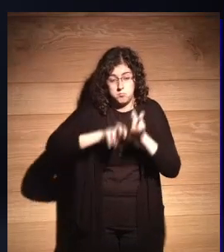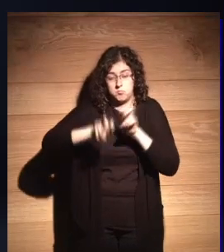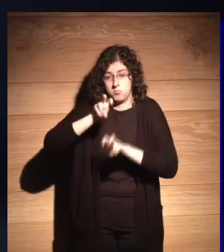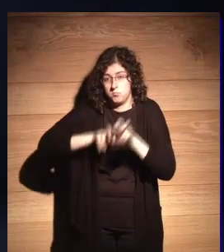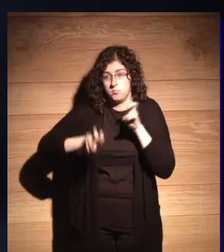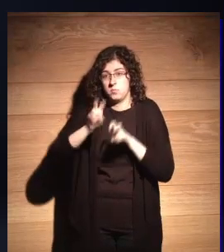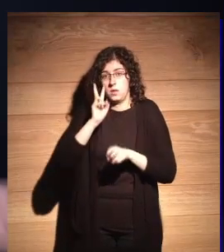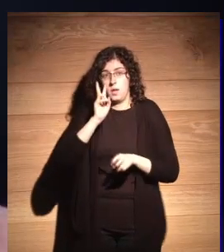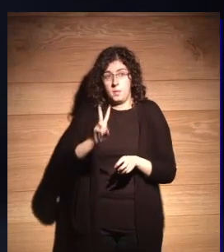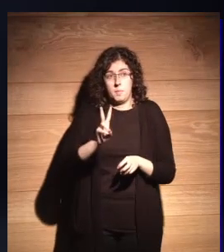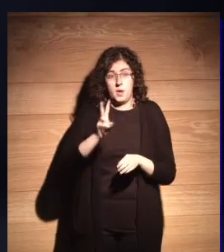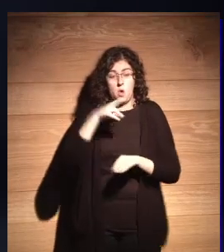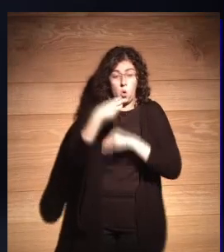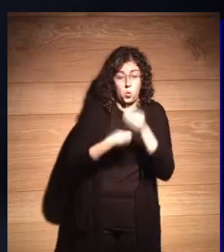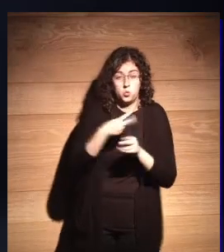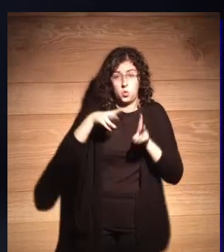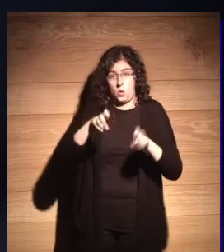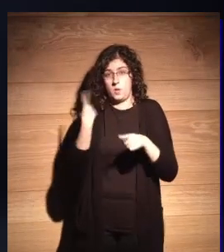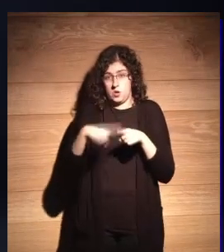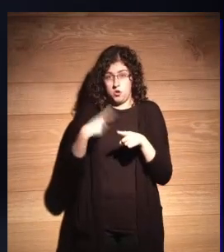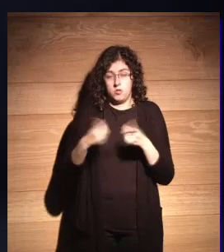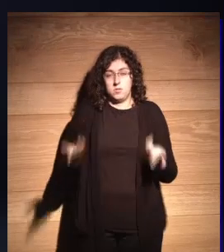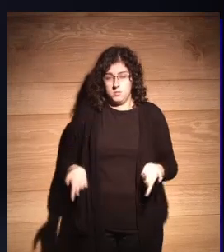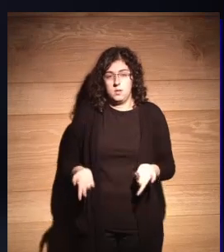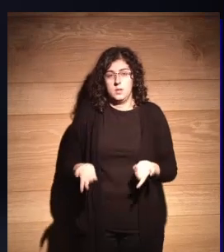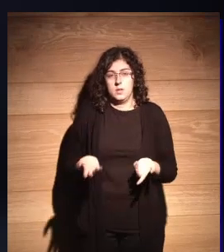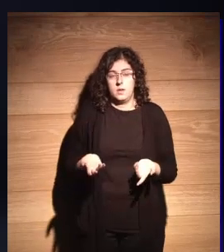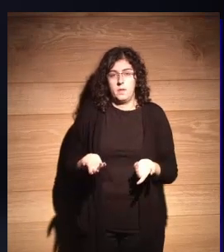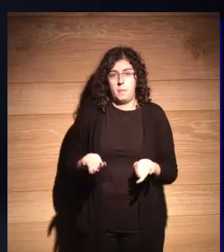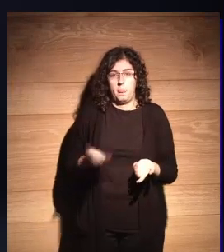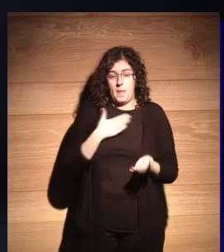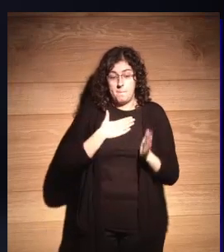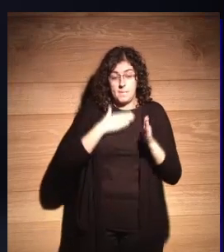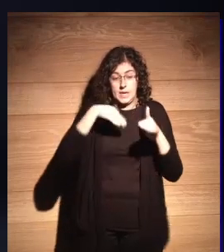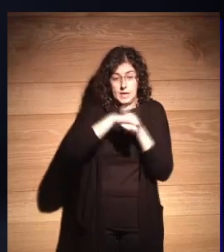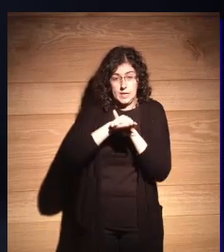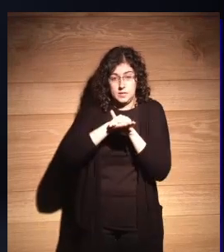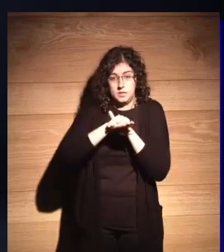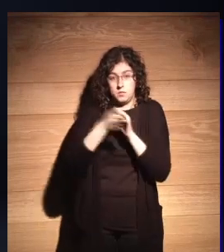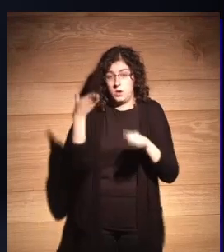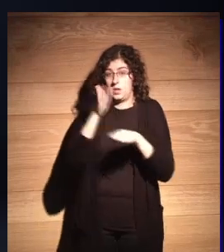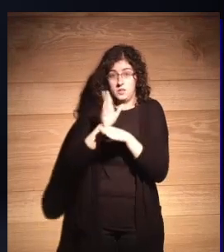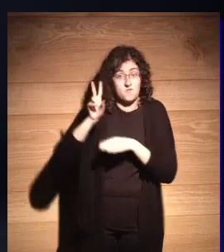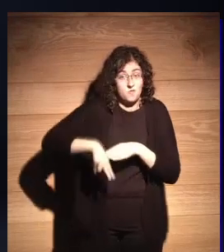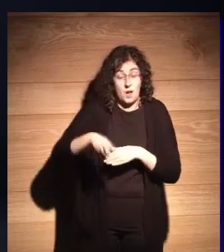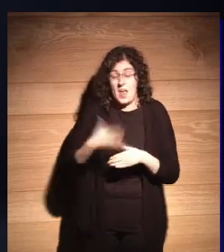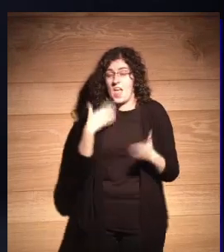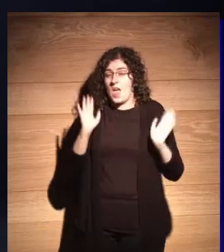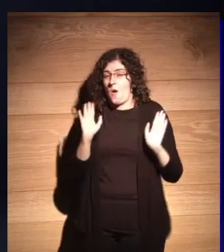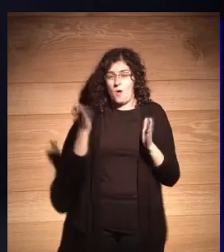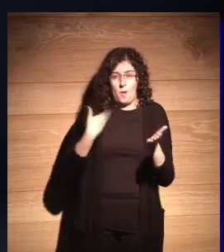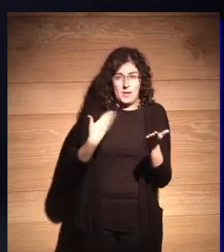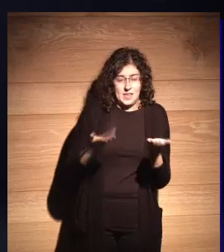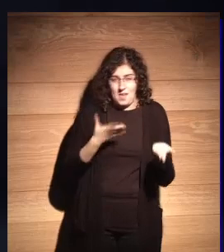and most of the archive will never see the light of day, but it's okay. That's just the way